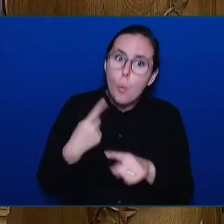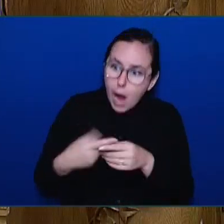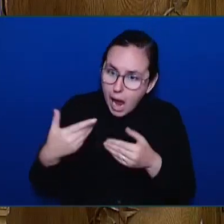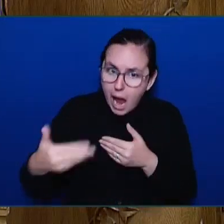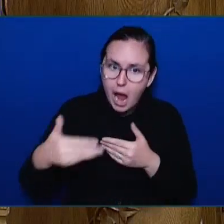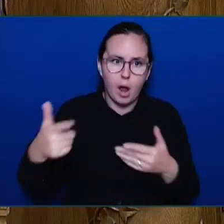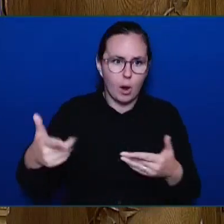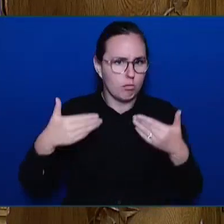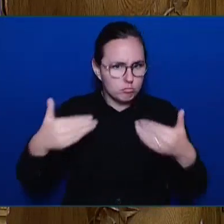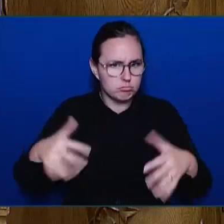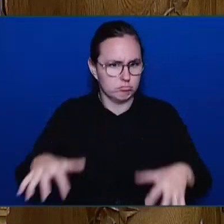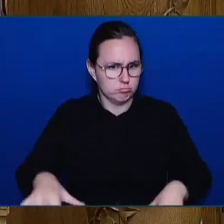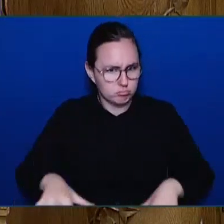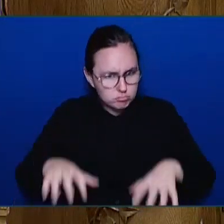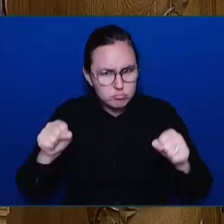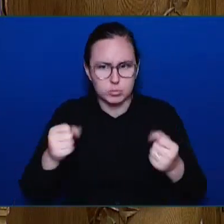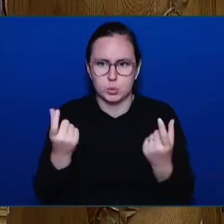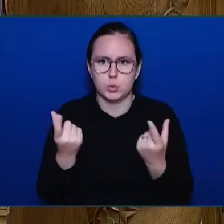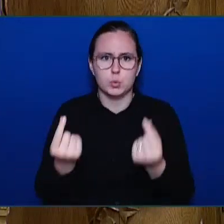Premier.